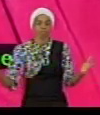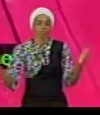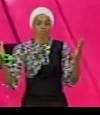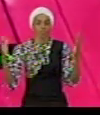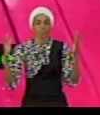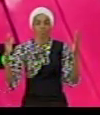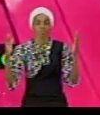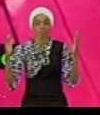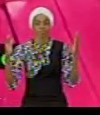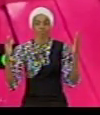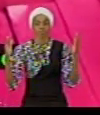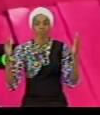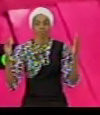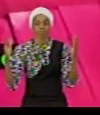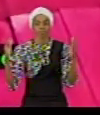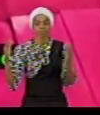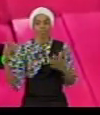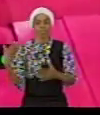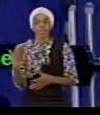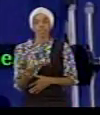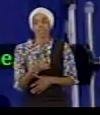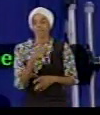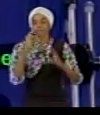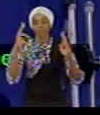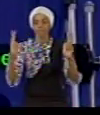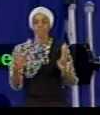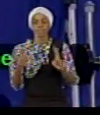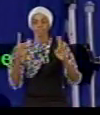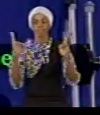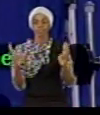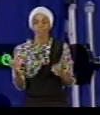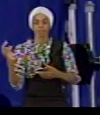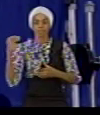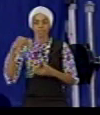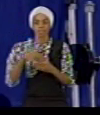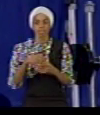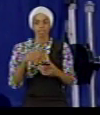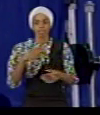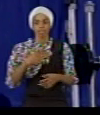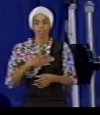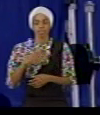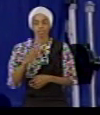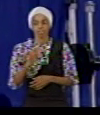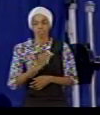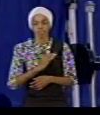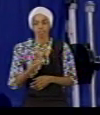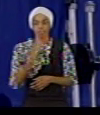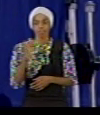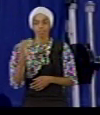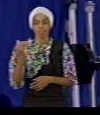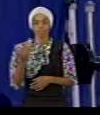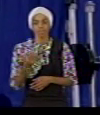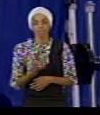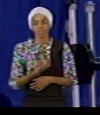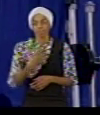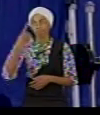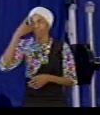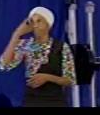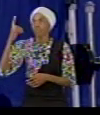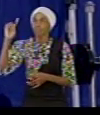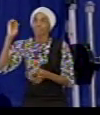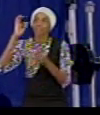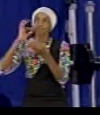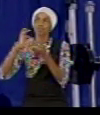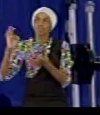There is victory within my soul, for the spirit with me